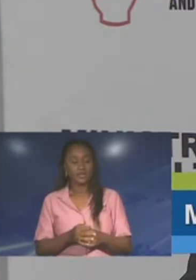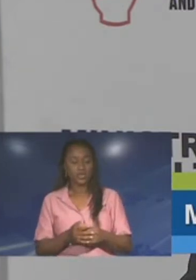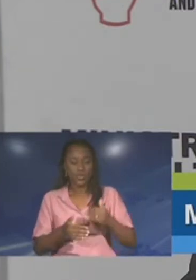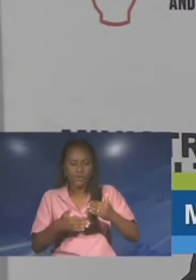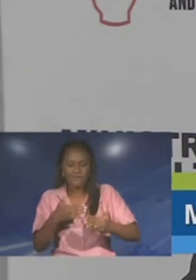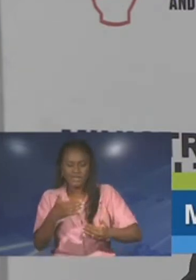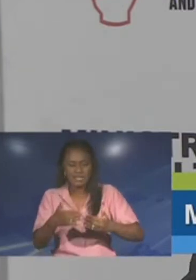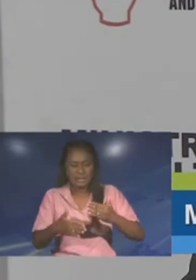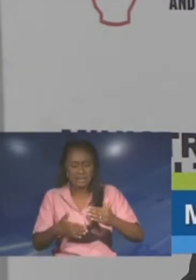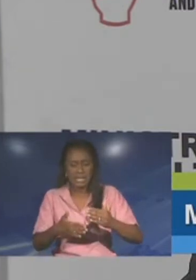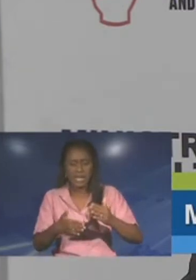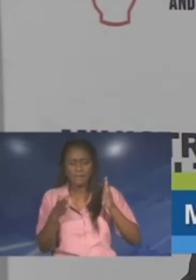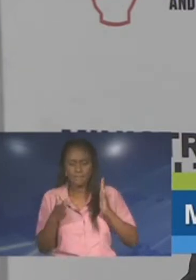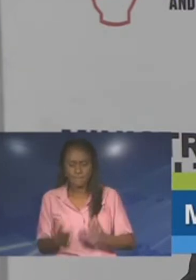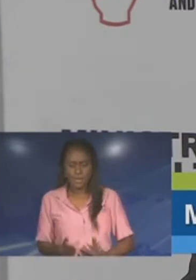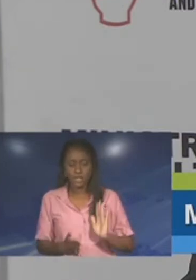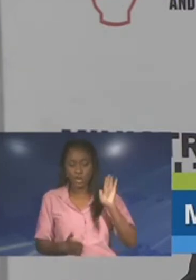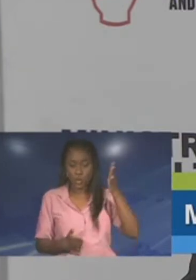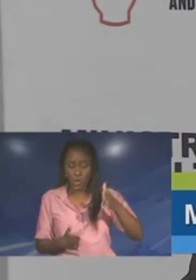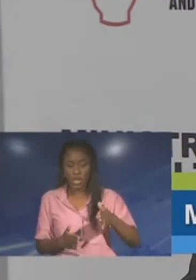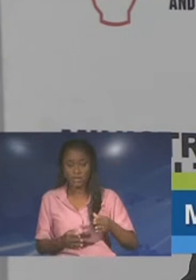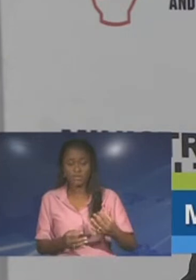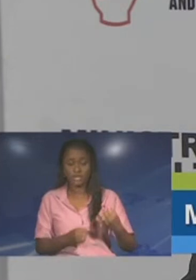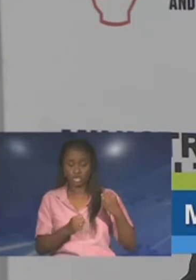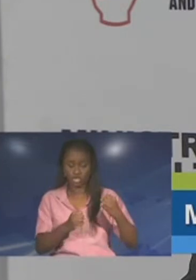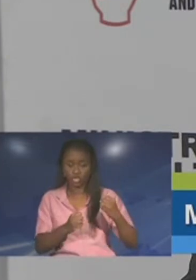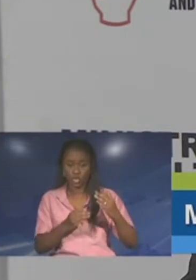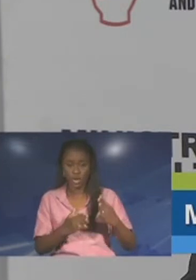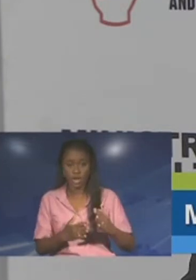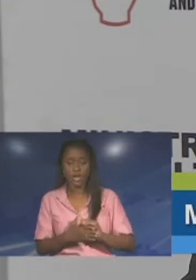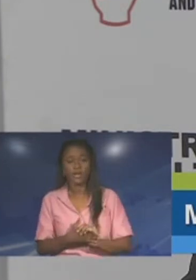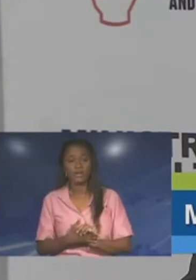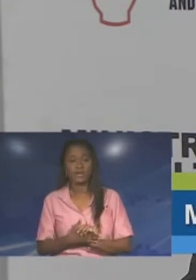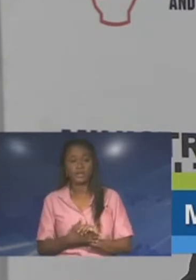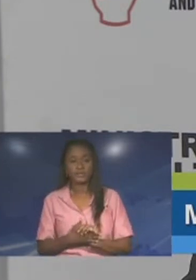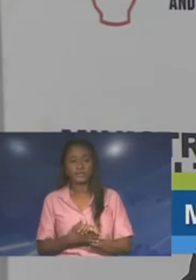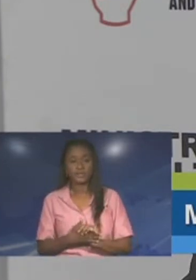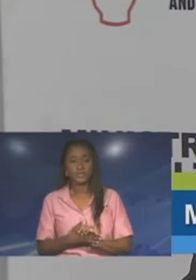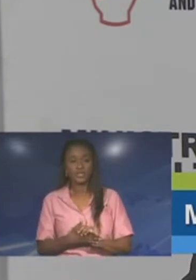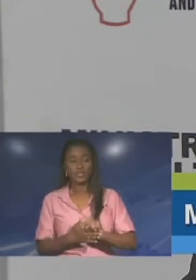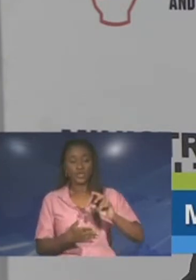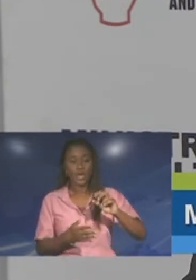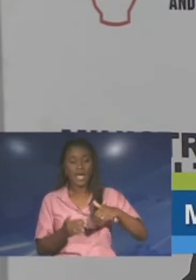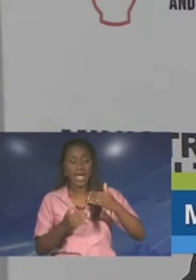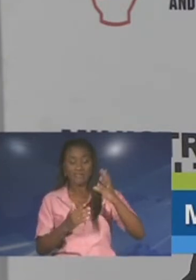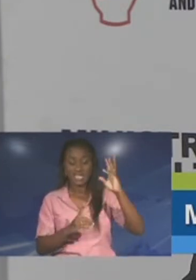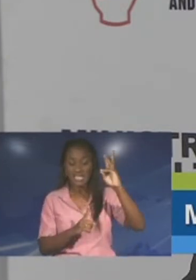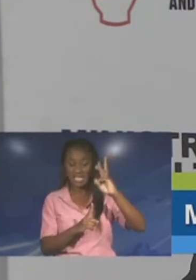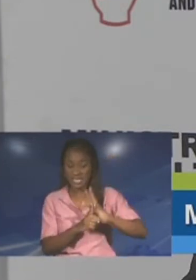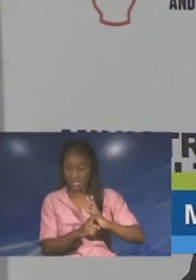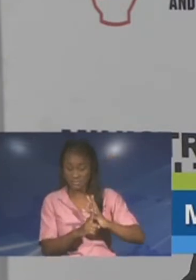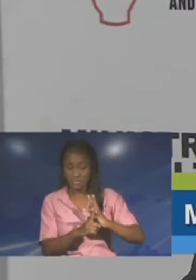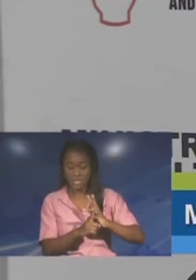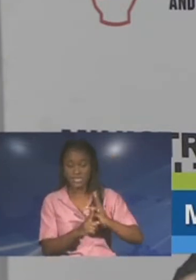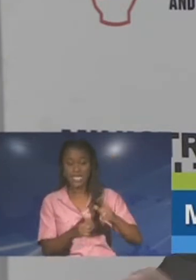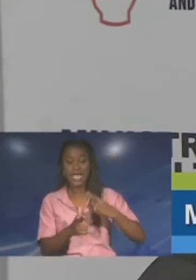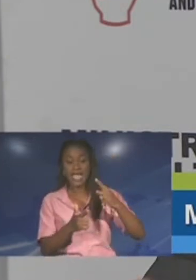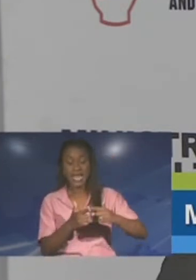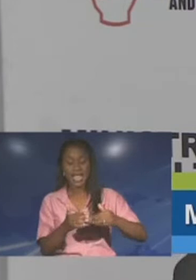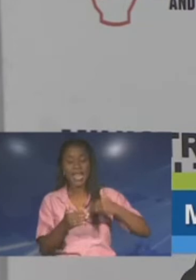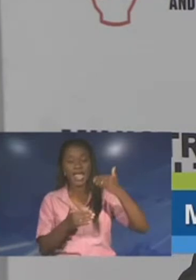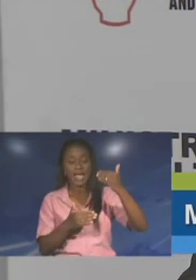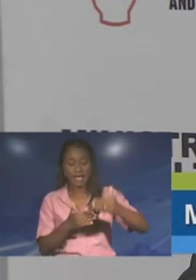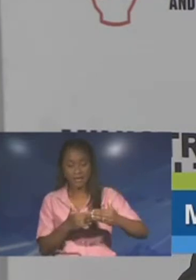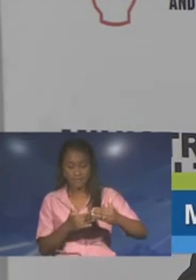time. And most of these studies have suggested that after your primary series, that a booster should be had after 6 months. And then after your first